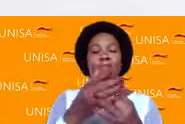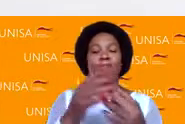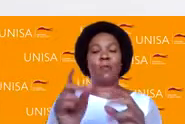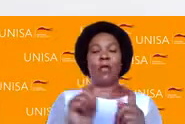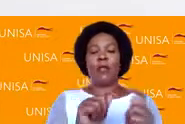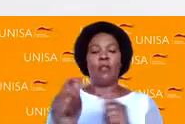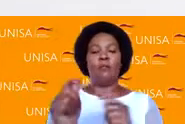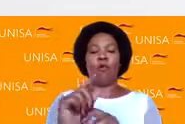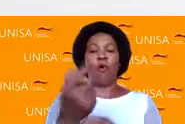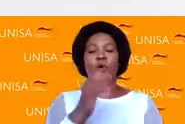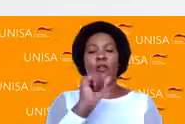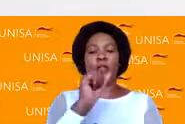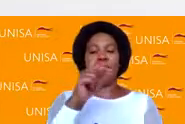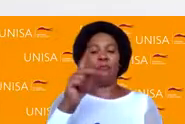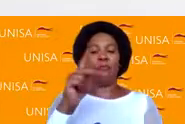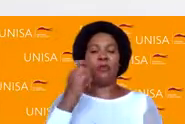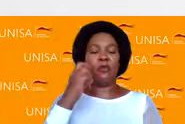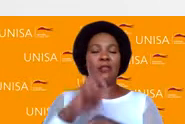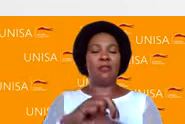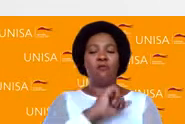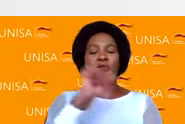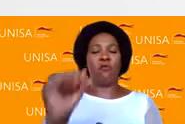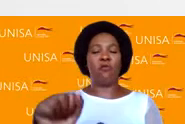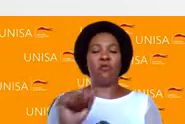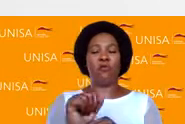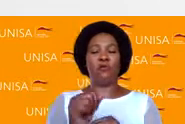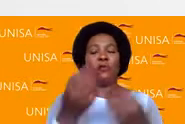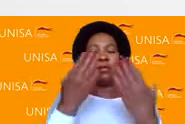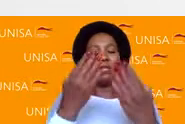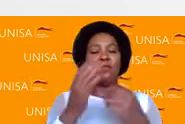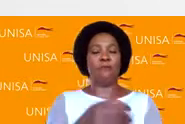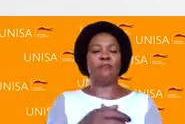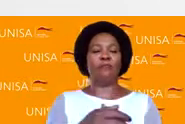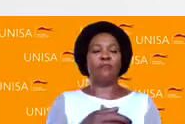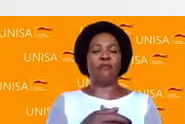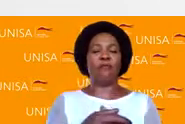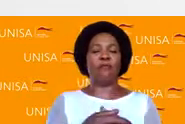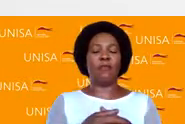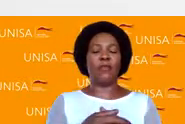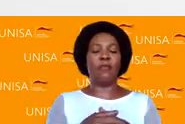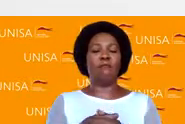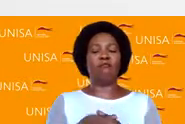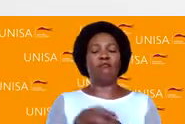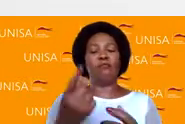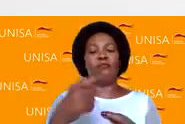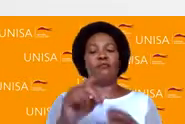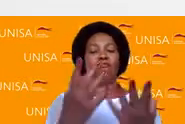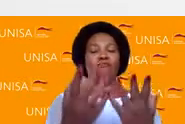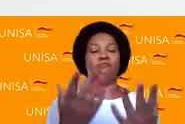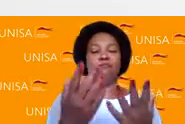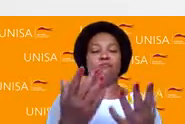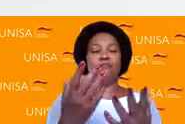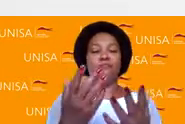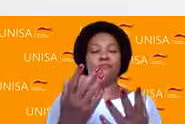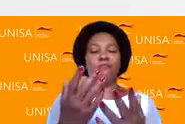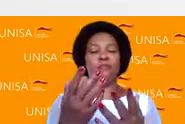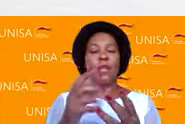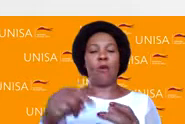apps that you will need for your studying. And then just a note for our next